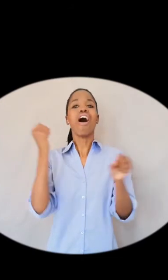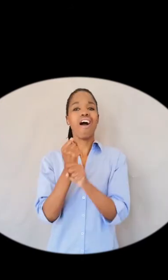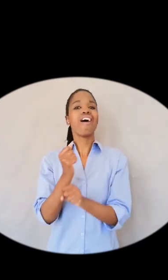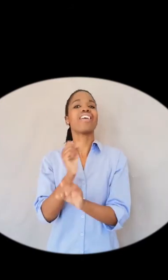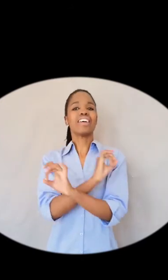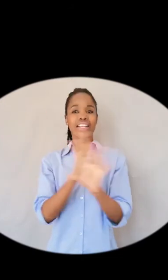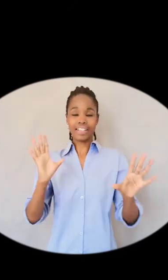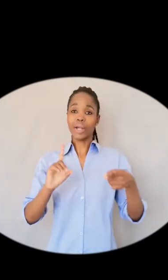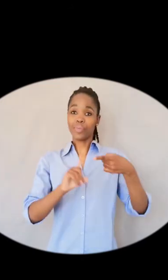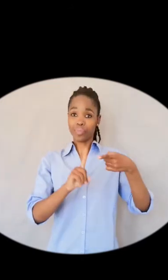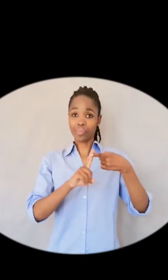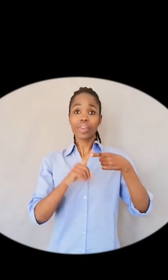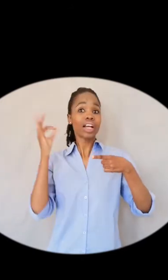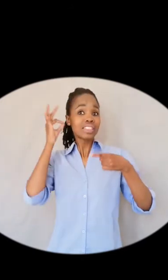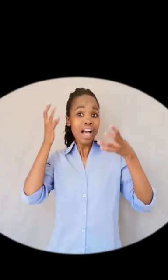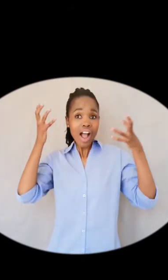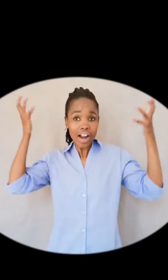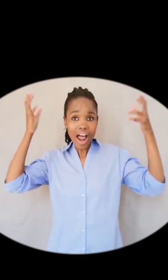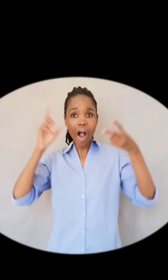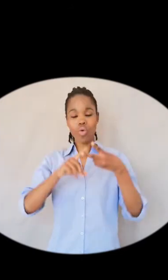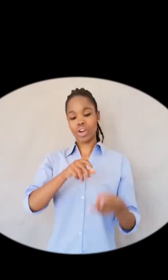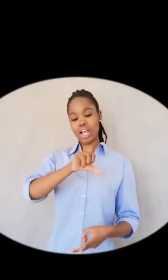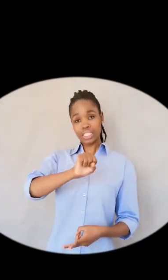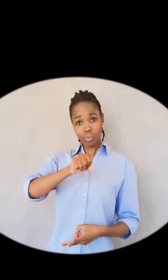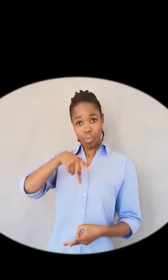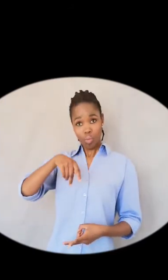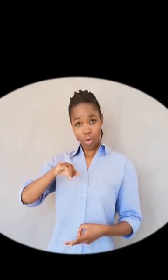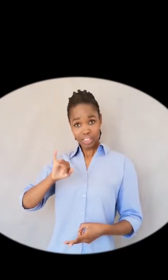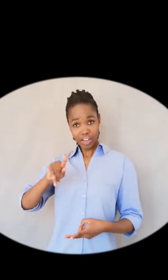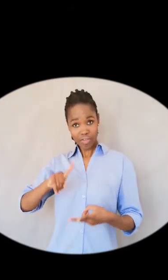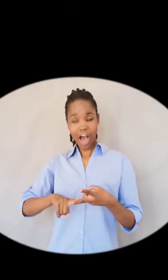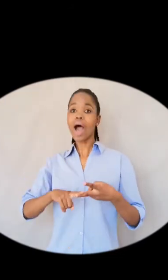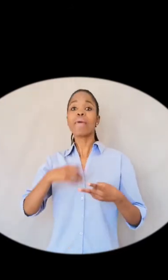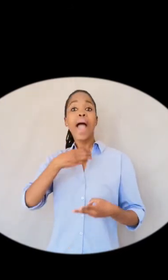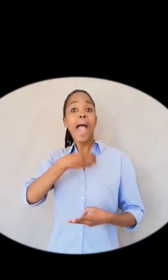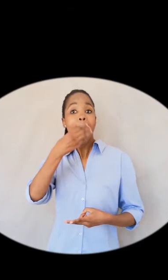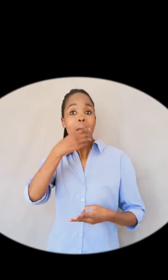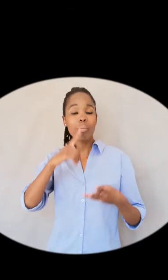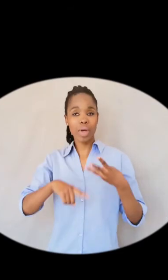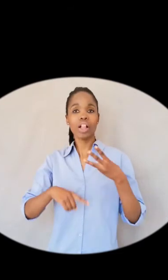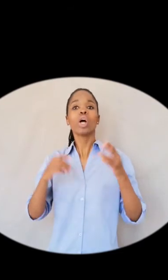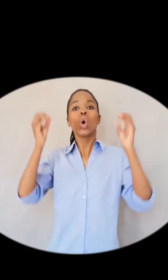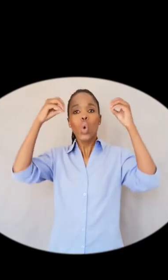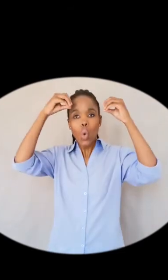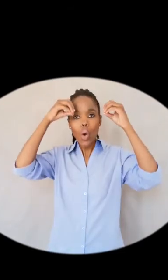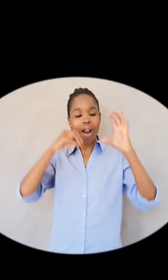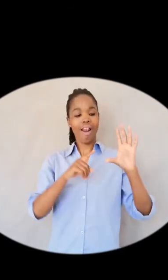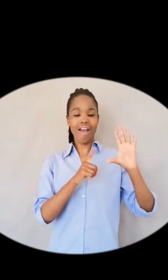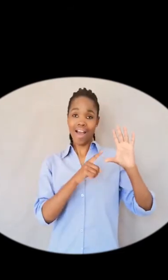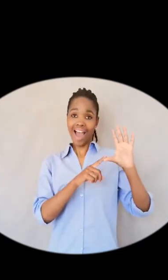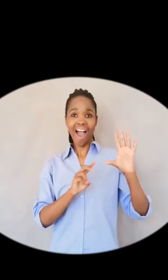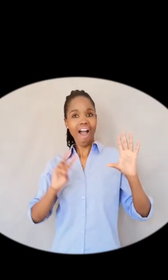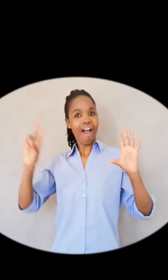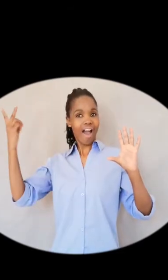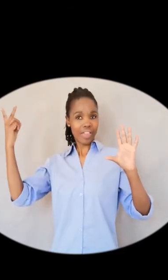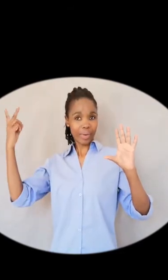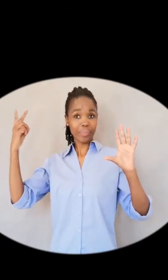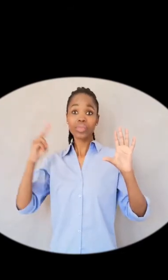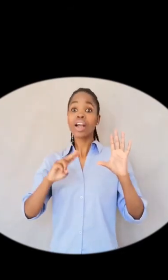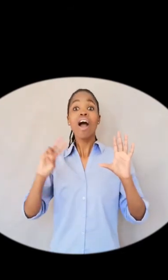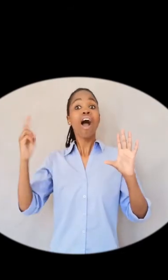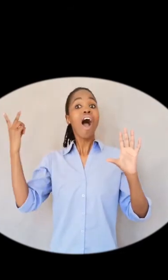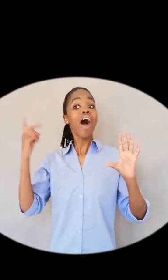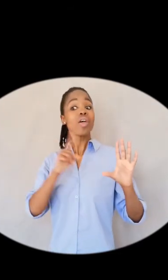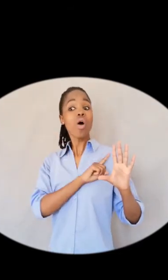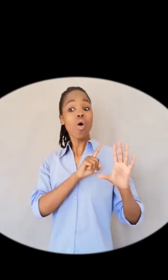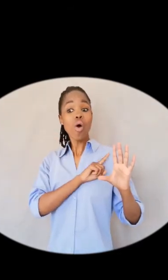So SoundCloud, then Spotify, then Apple, then Google, and then Other. Okay? So the reason why there's Other, as